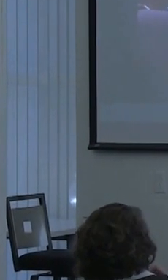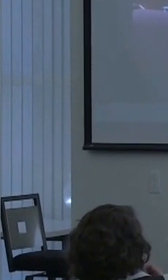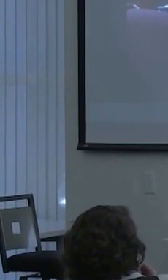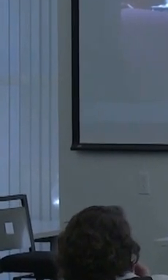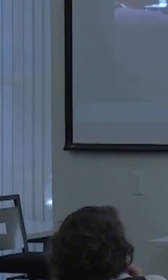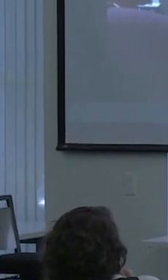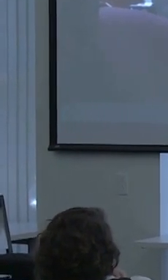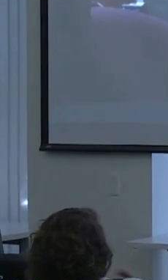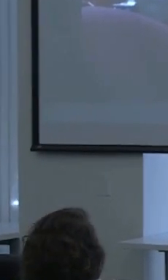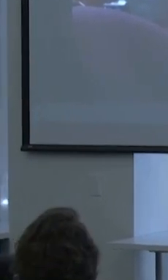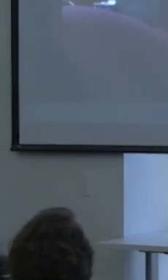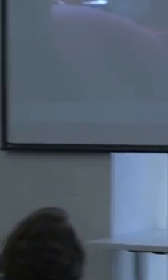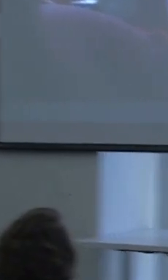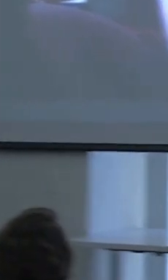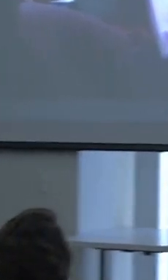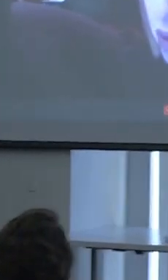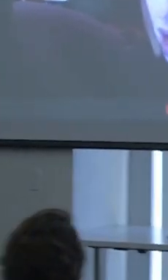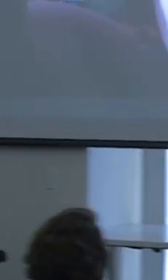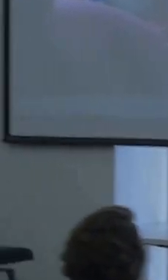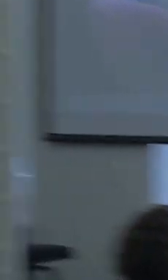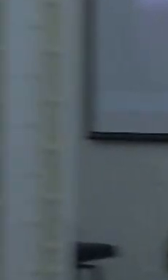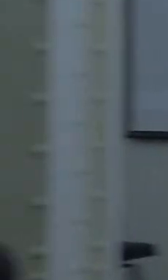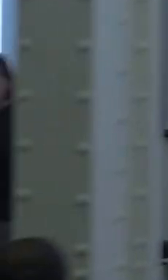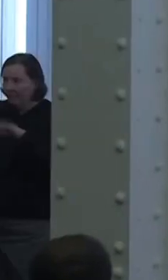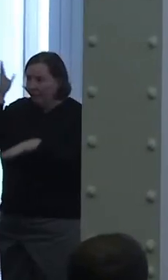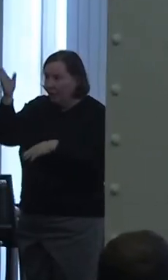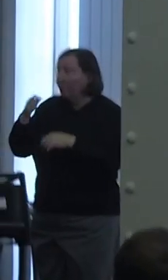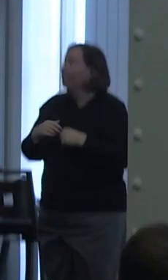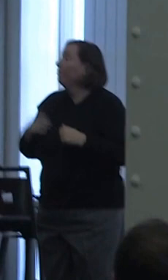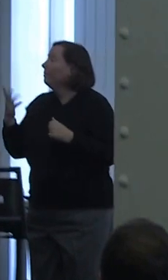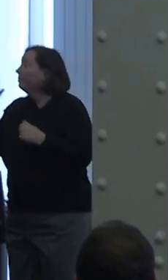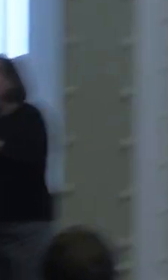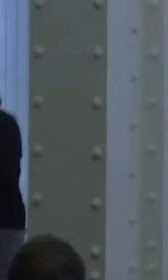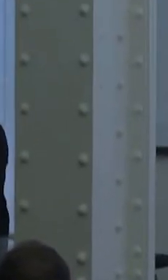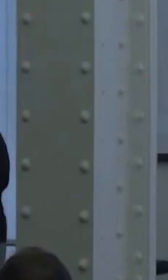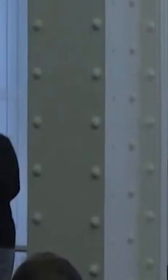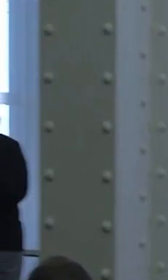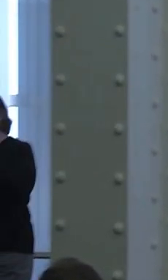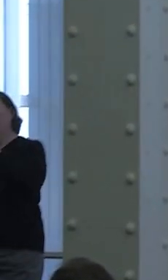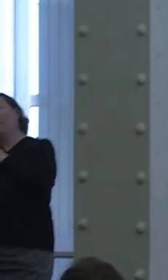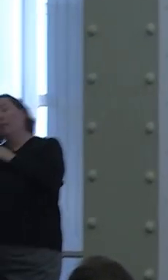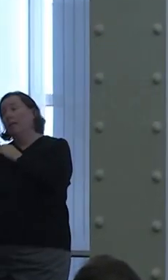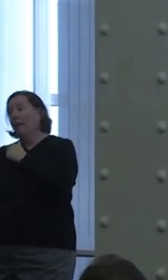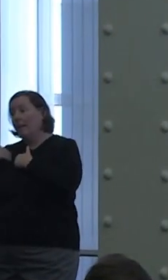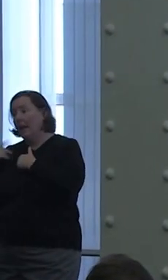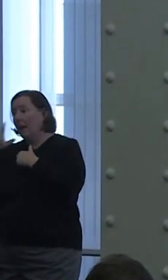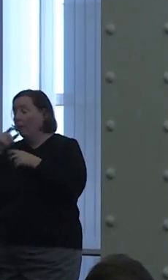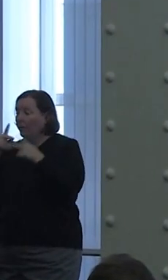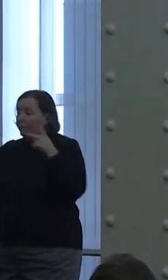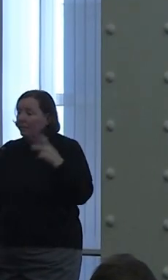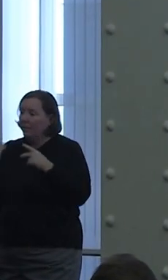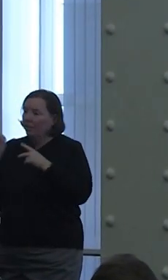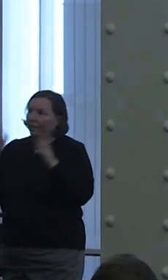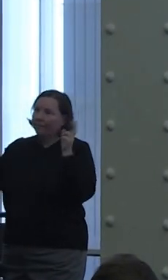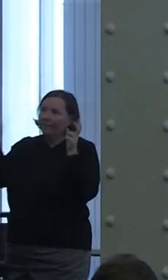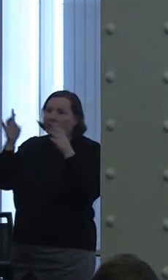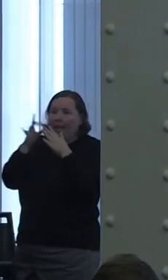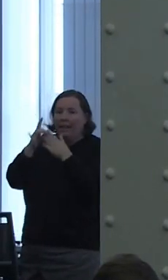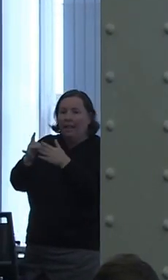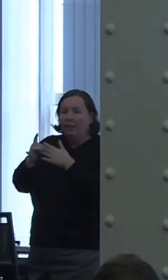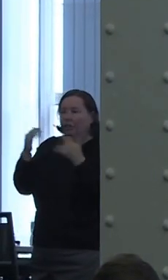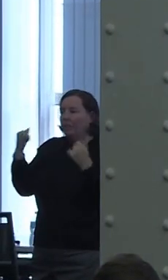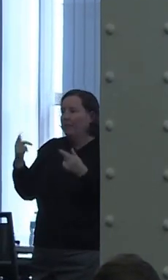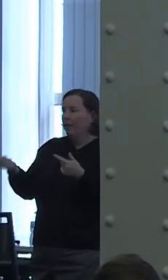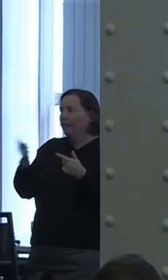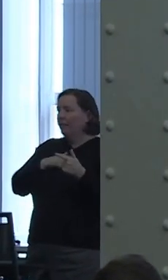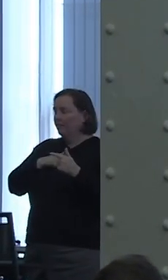continue to set the course going forward. And it's on those of us who are in positions of quote-unquote leadership